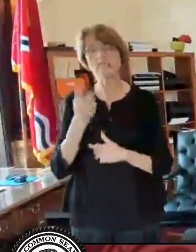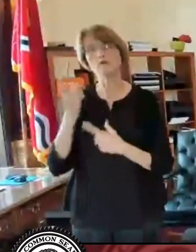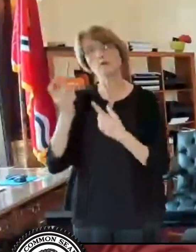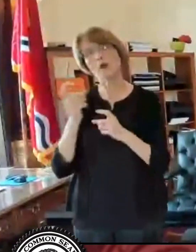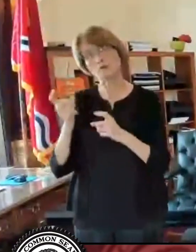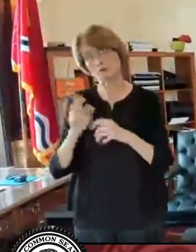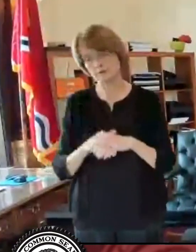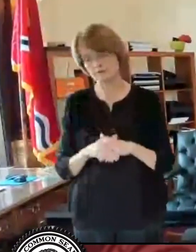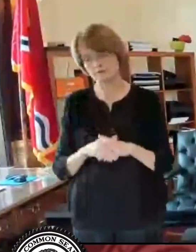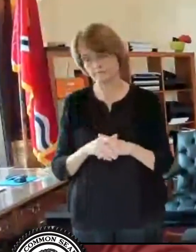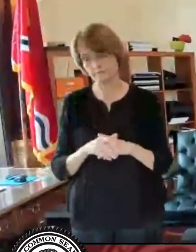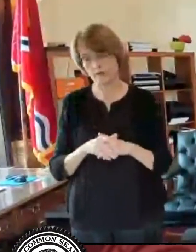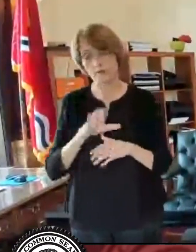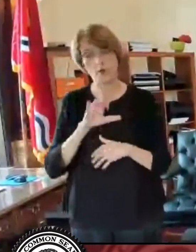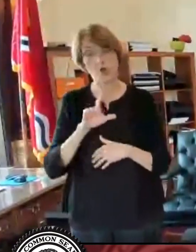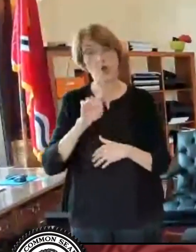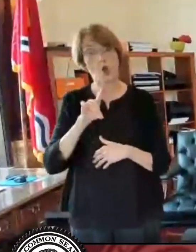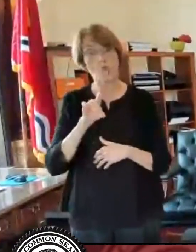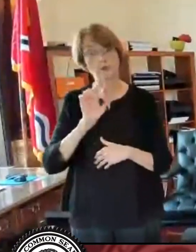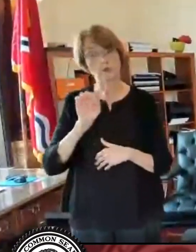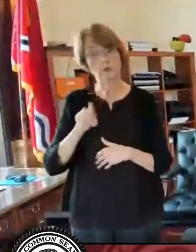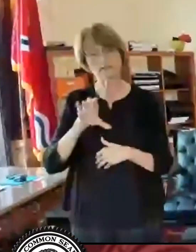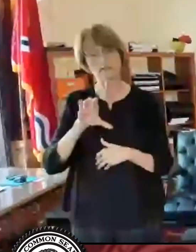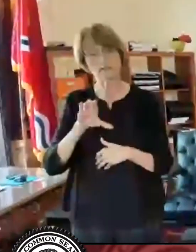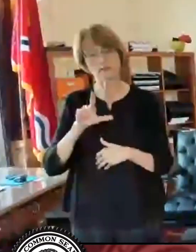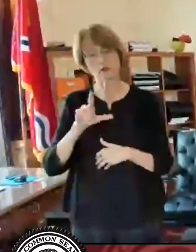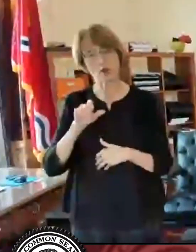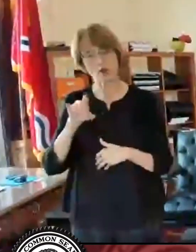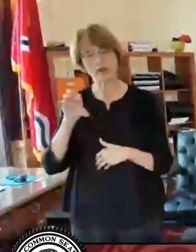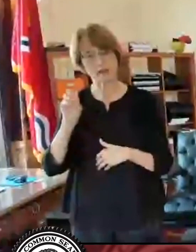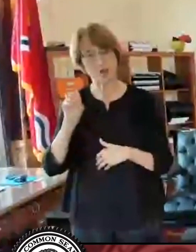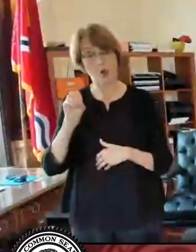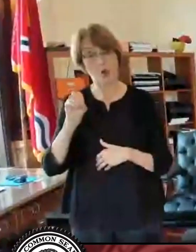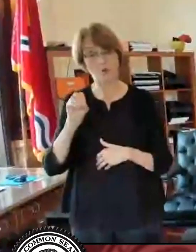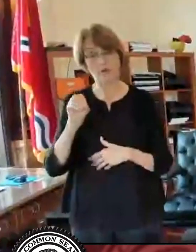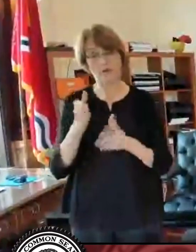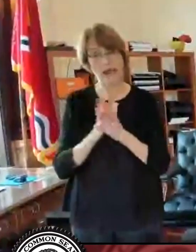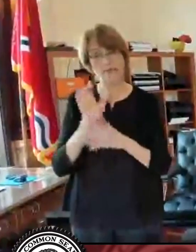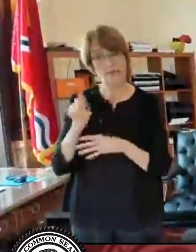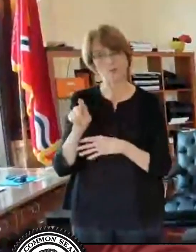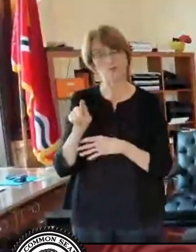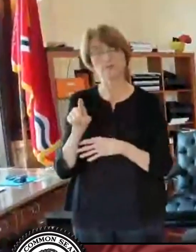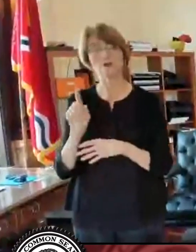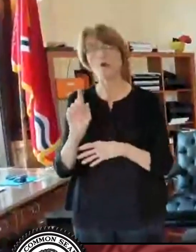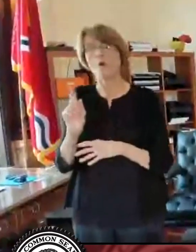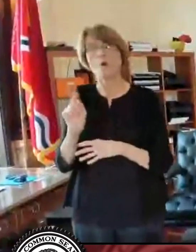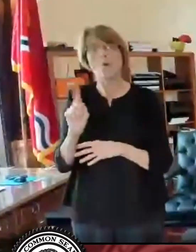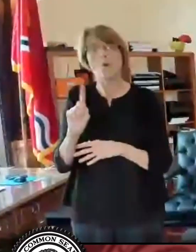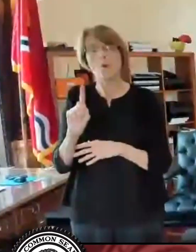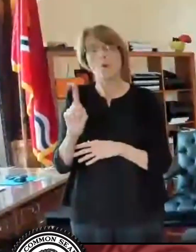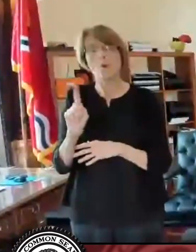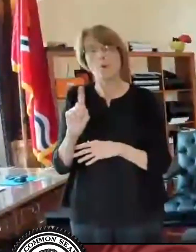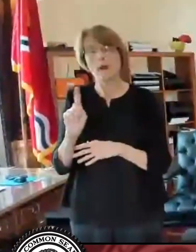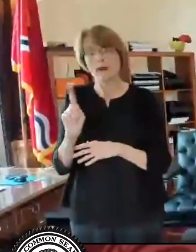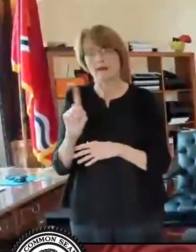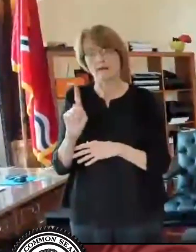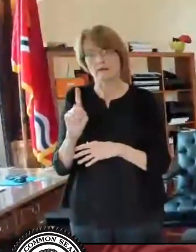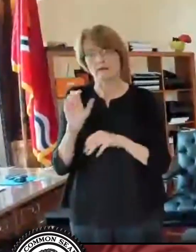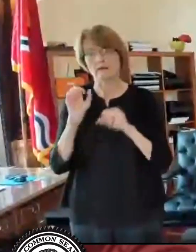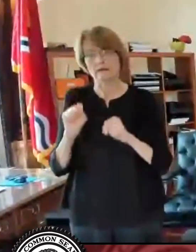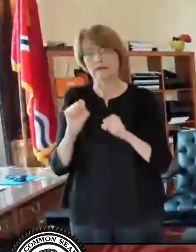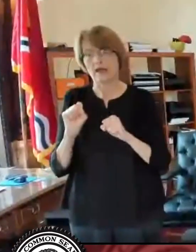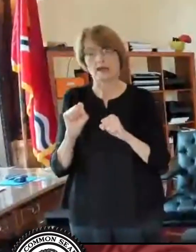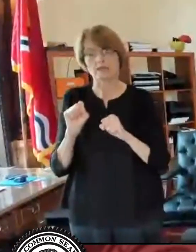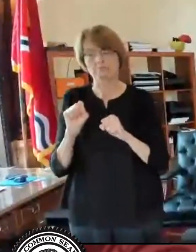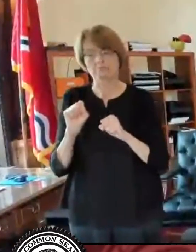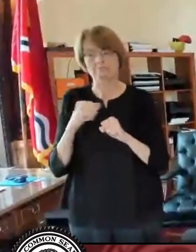So on the topic of COVID, Claudio's question is, where can they get a free